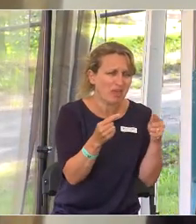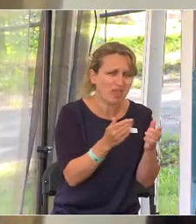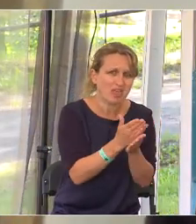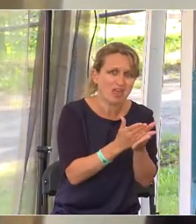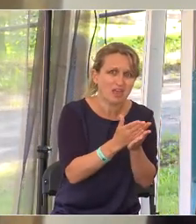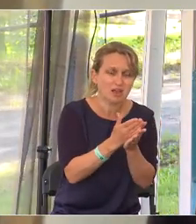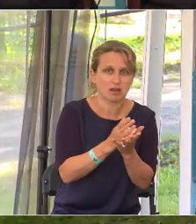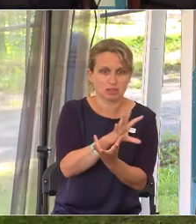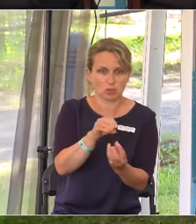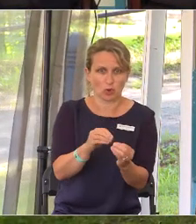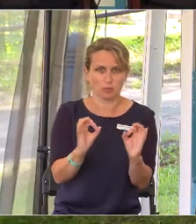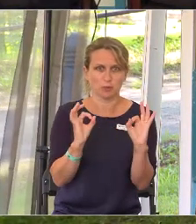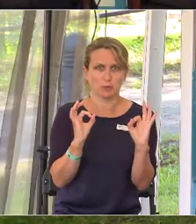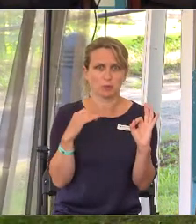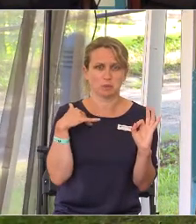Yeah, so